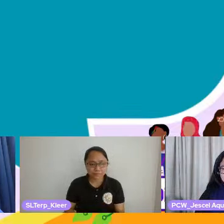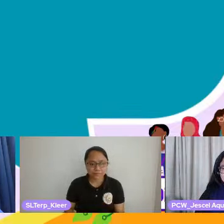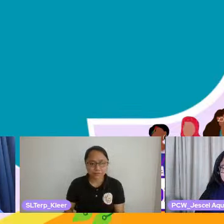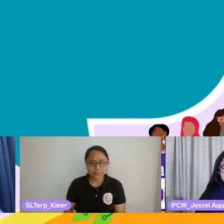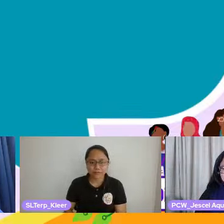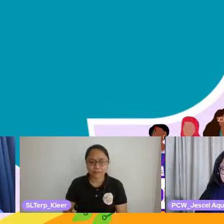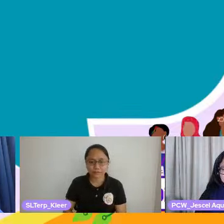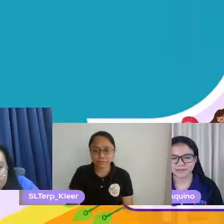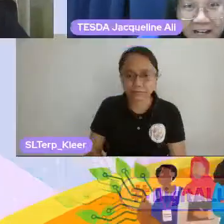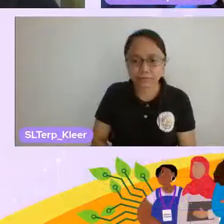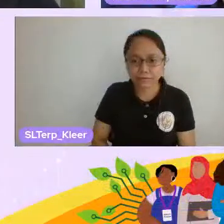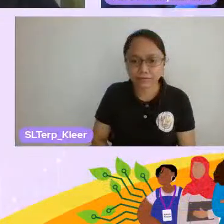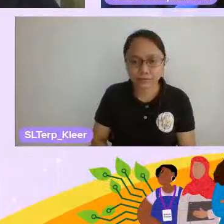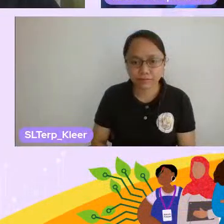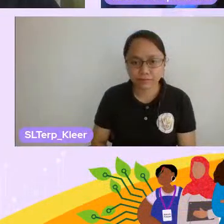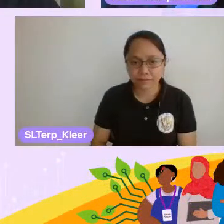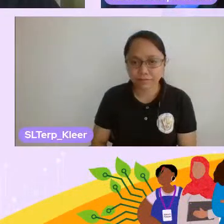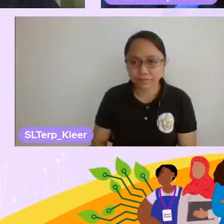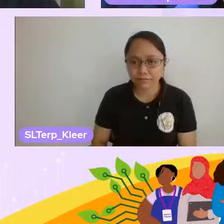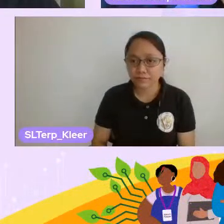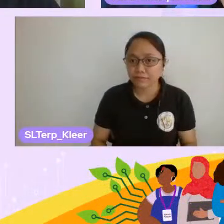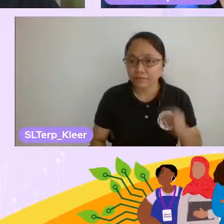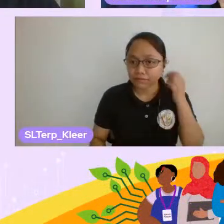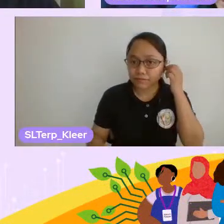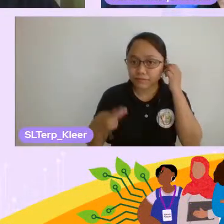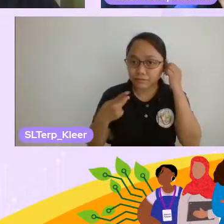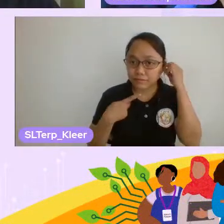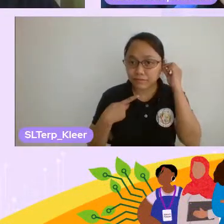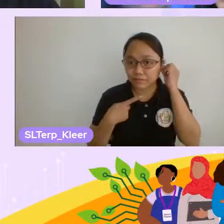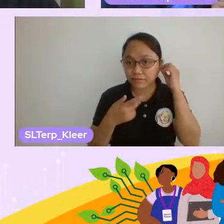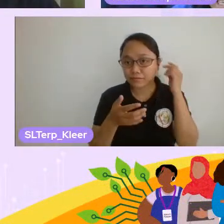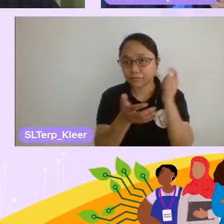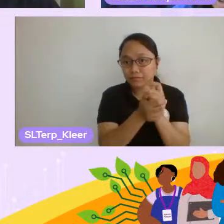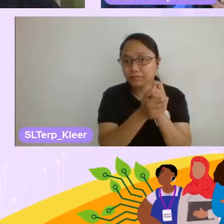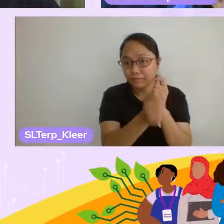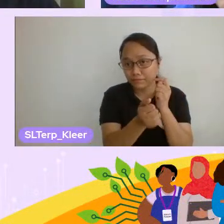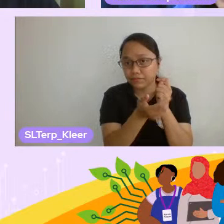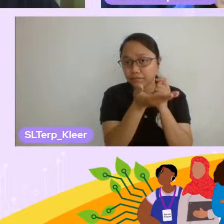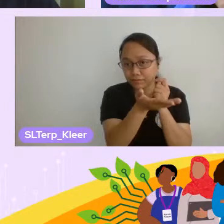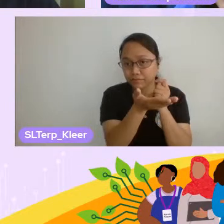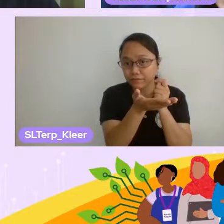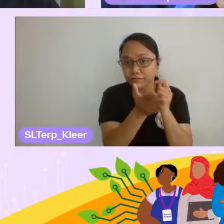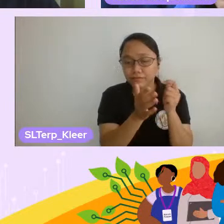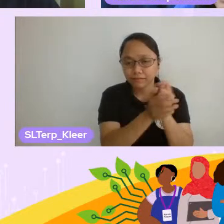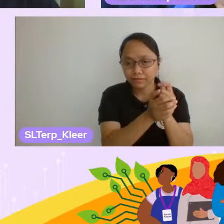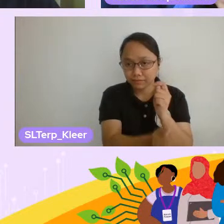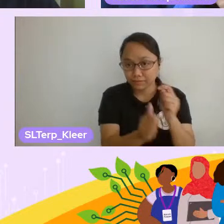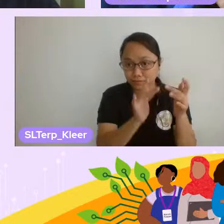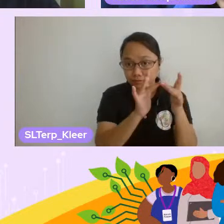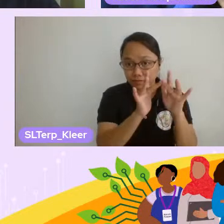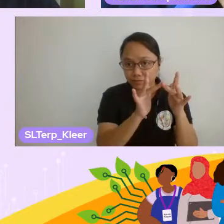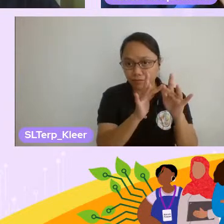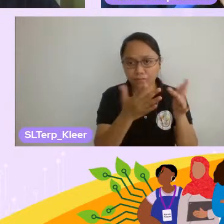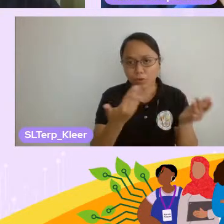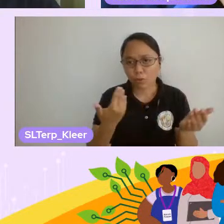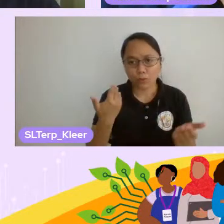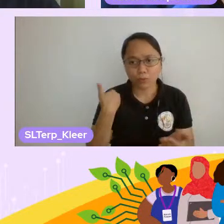So currently po for TESDA po, no, wala pa po tayo. Well, for the TESDA online program po, wala pa po